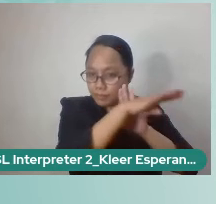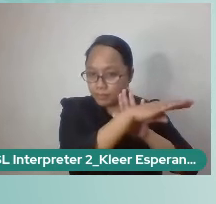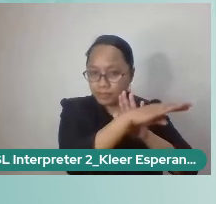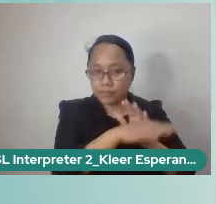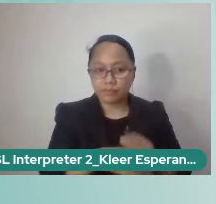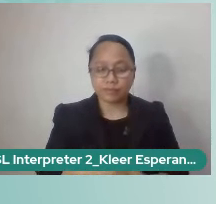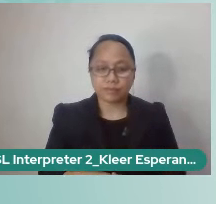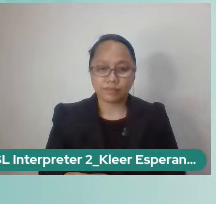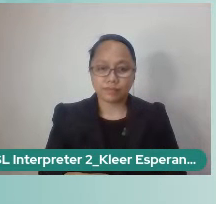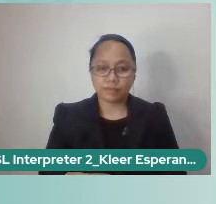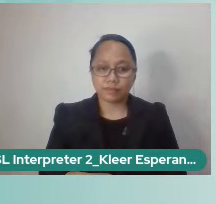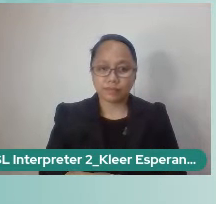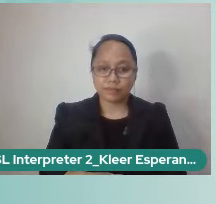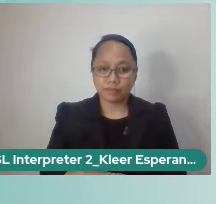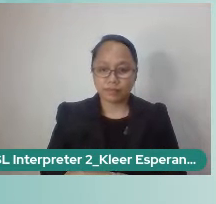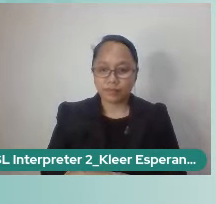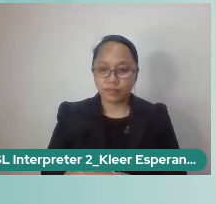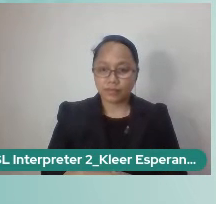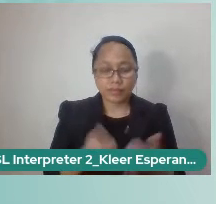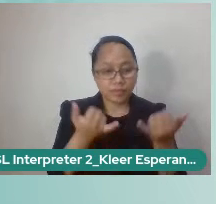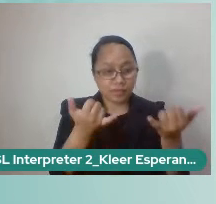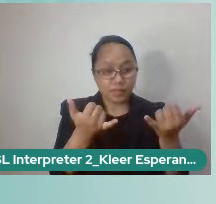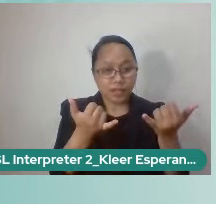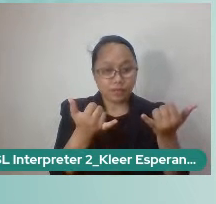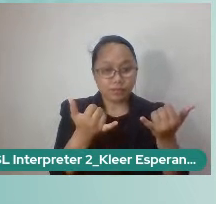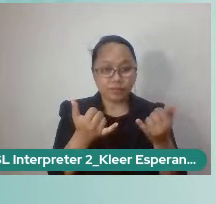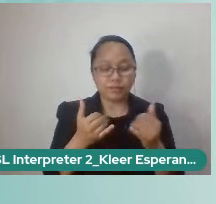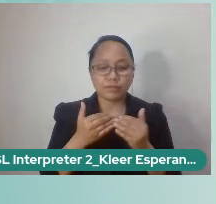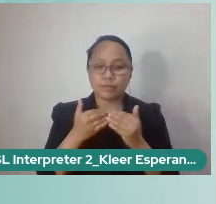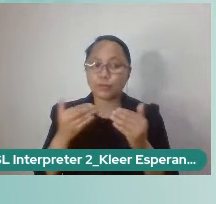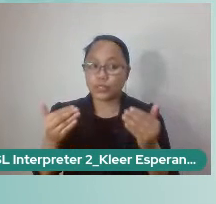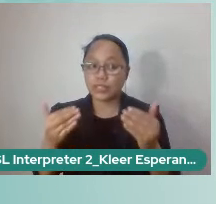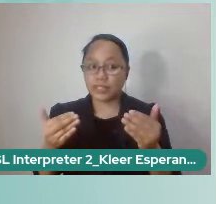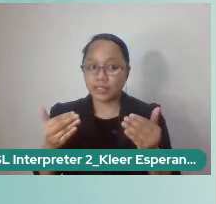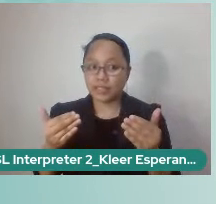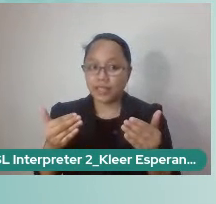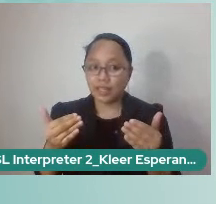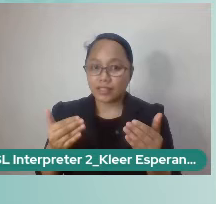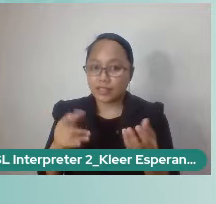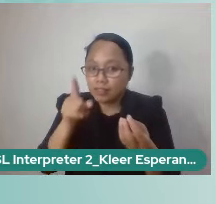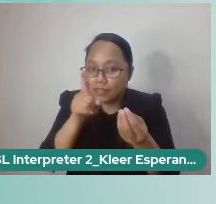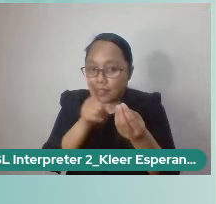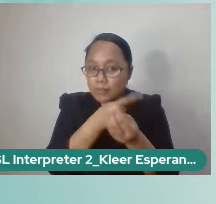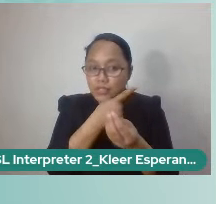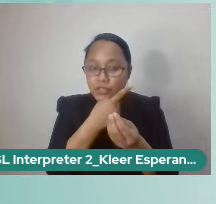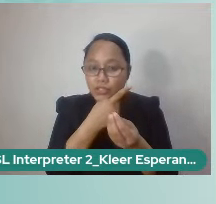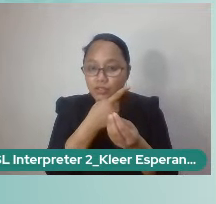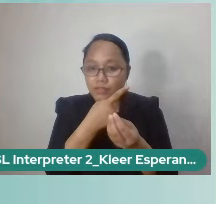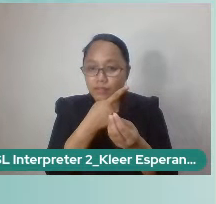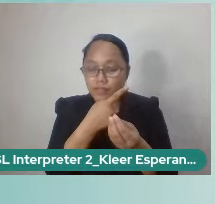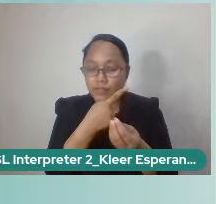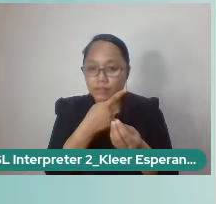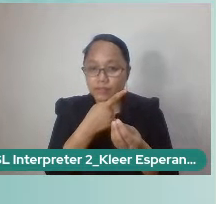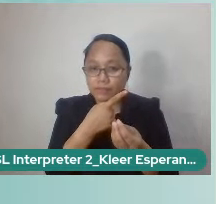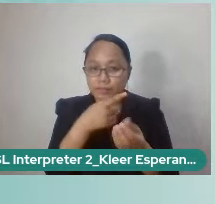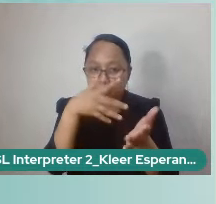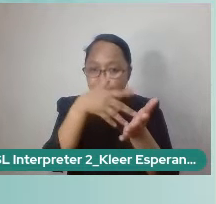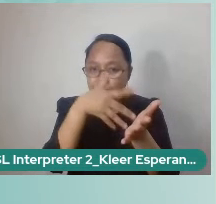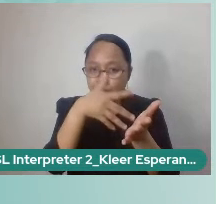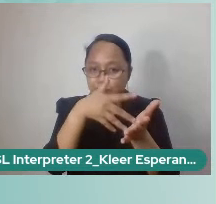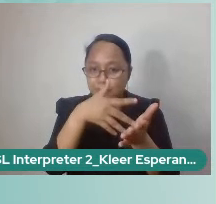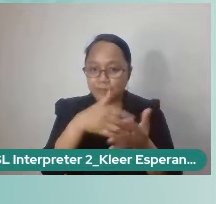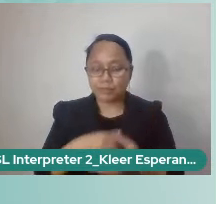screening. Now I'm going to spend a few minutes talking about our experience in Australia, which is a a bit of a case study